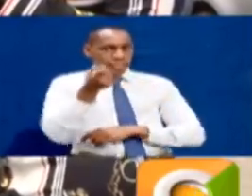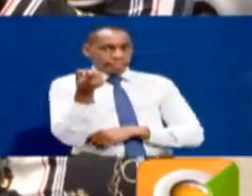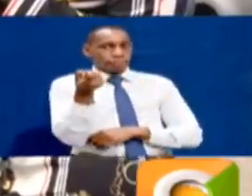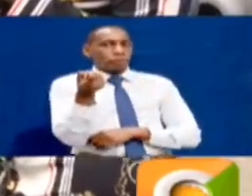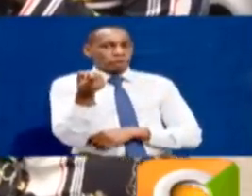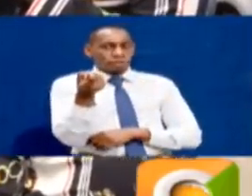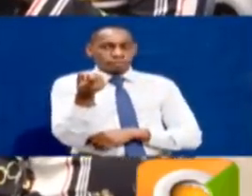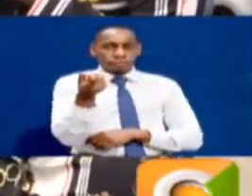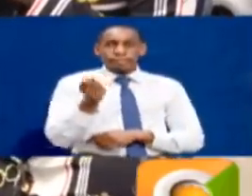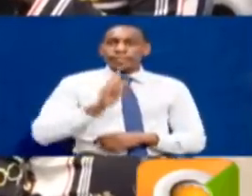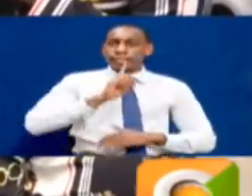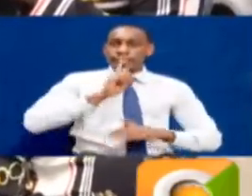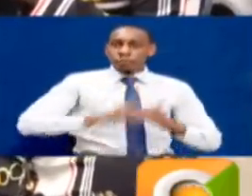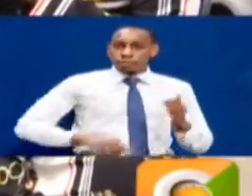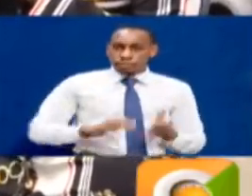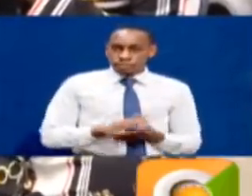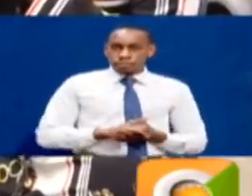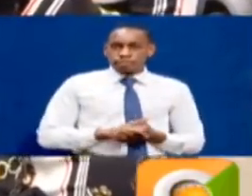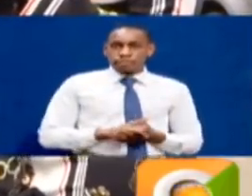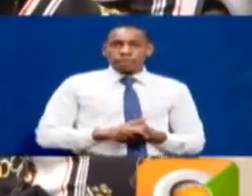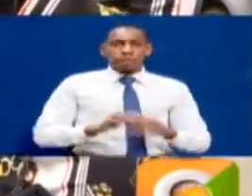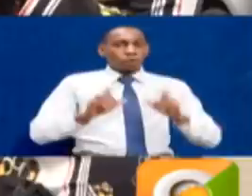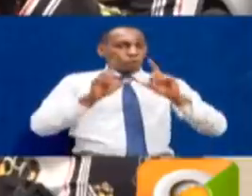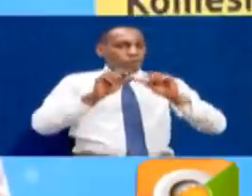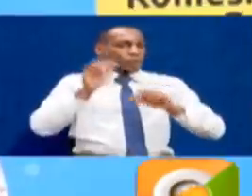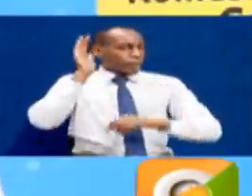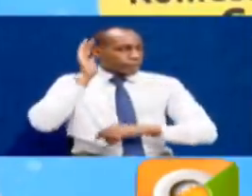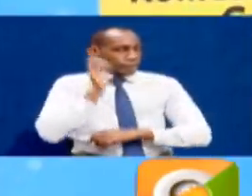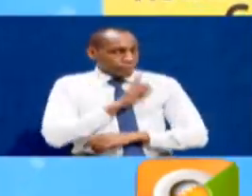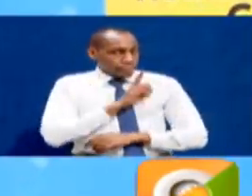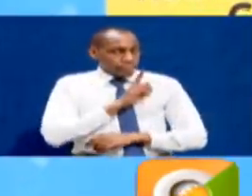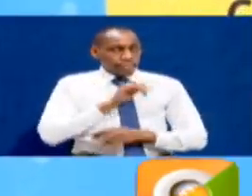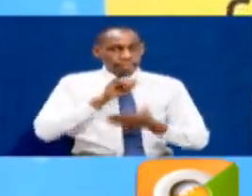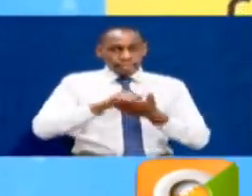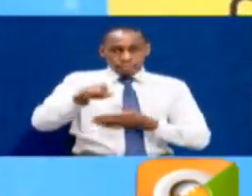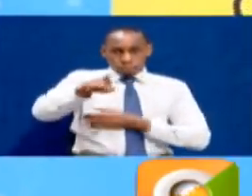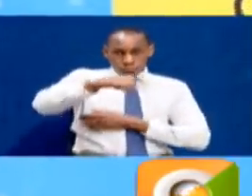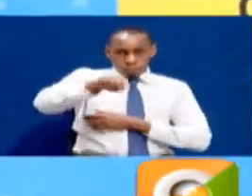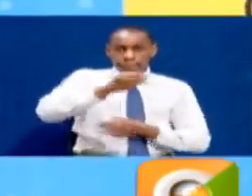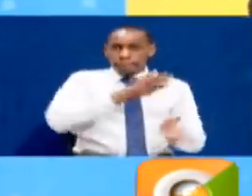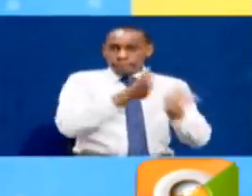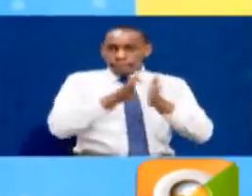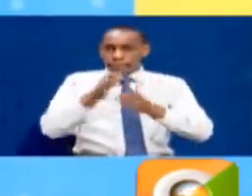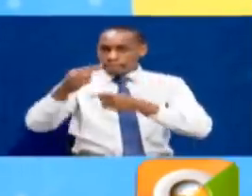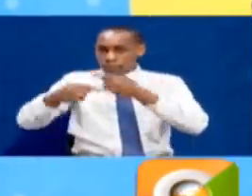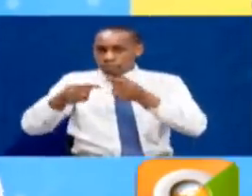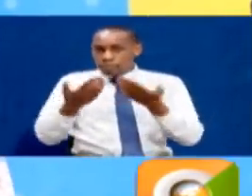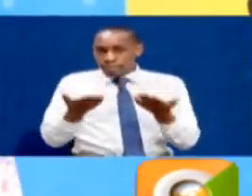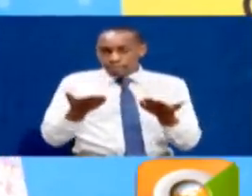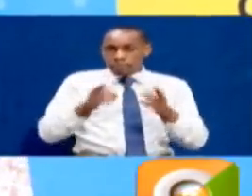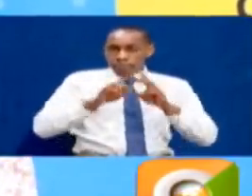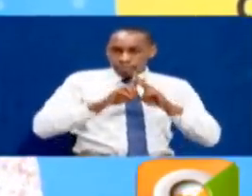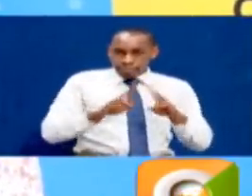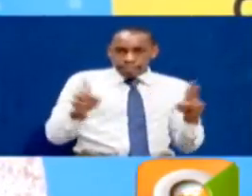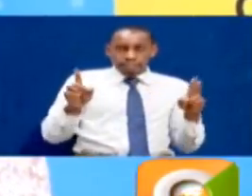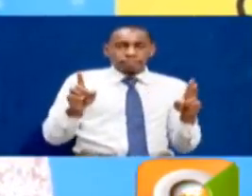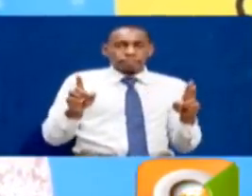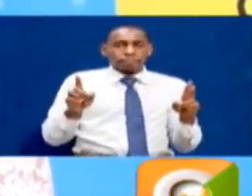kidogo, kusema vile mmesikia, tunajipanga, vile